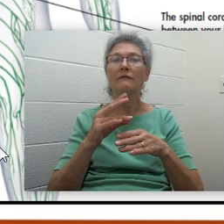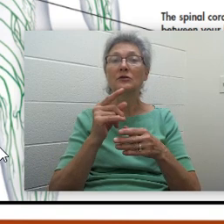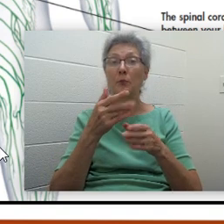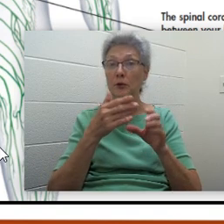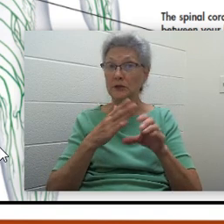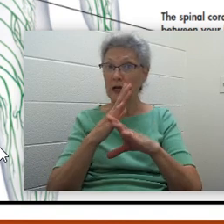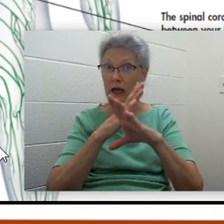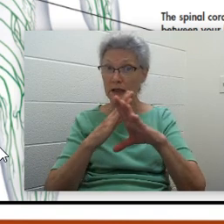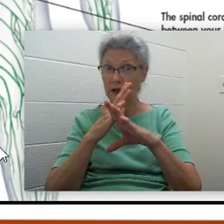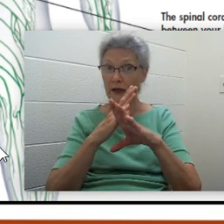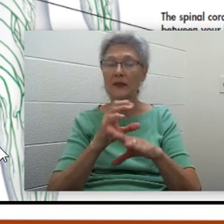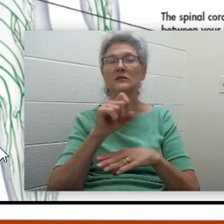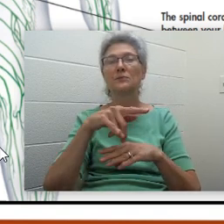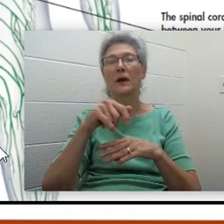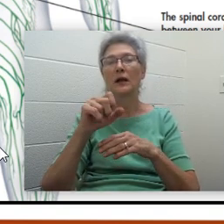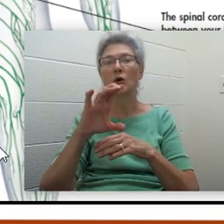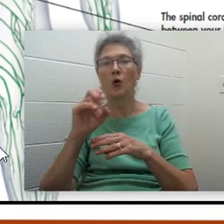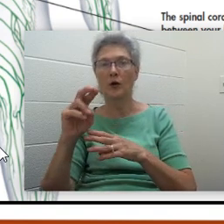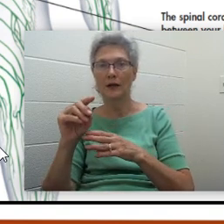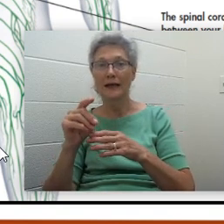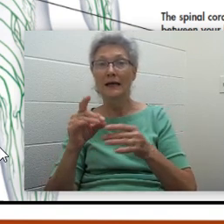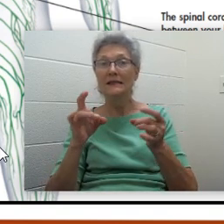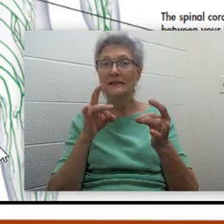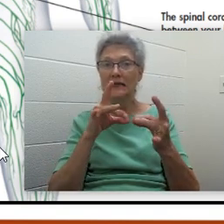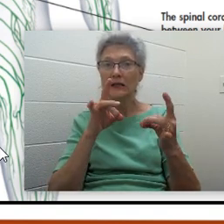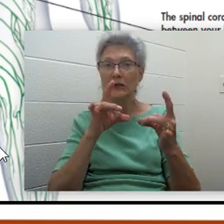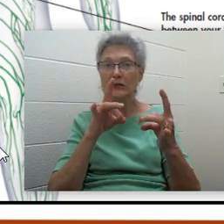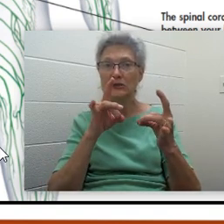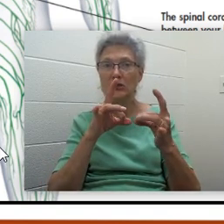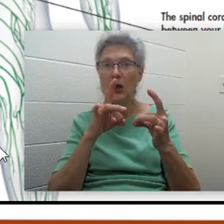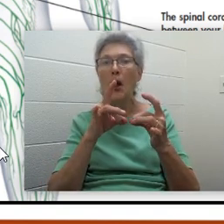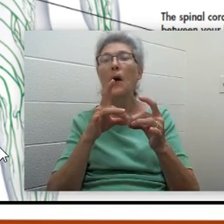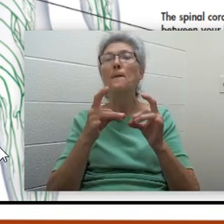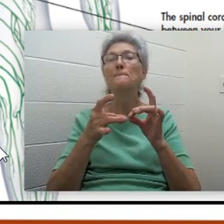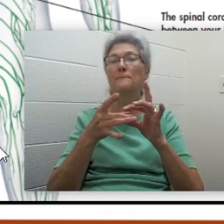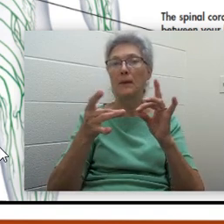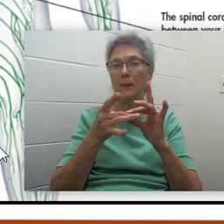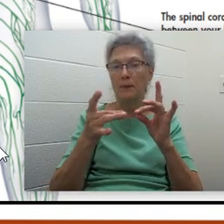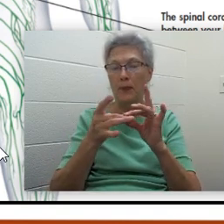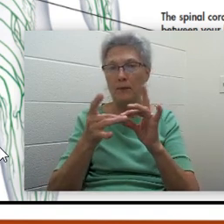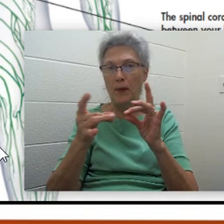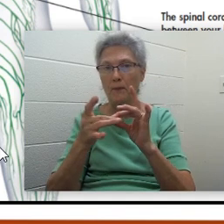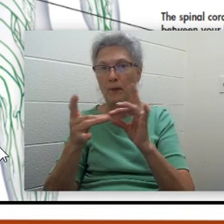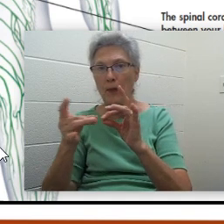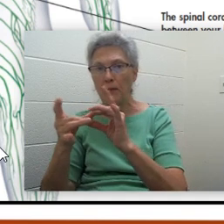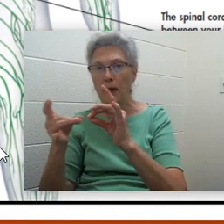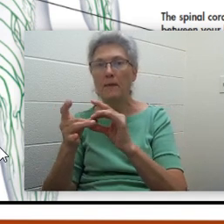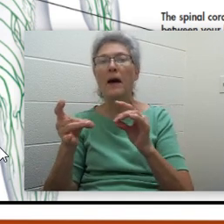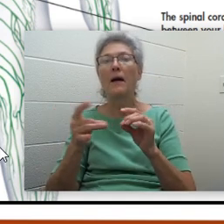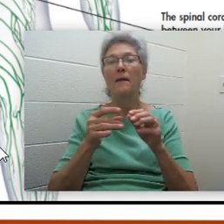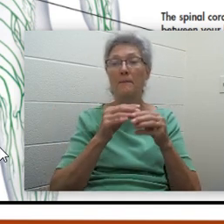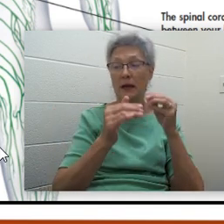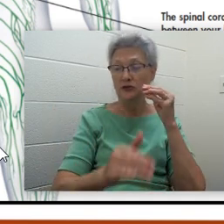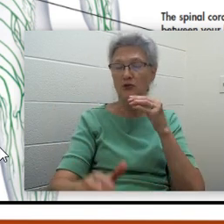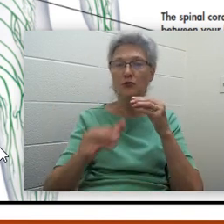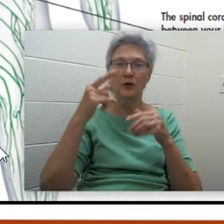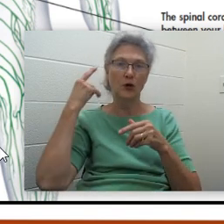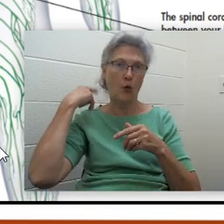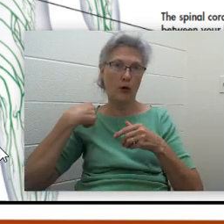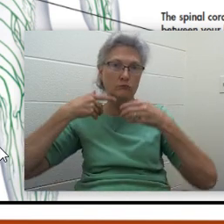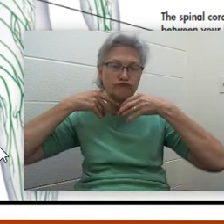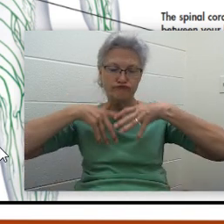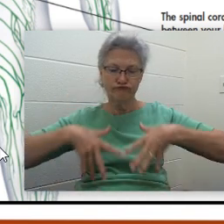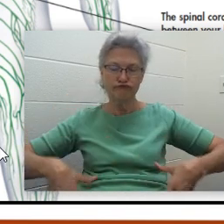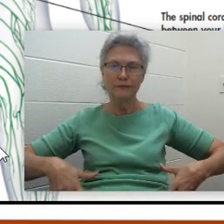pass along it between your brain and the rest of your body. Sometimes the spinal cord decides what your body does. Your